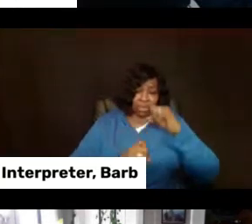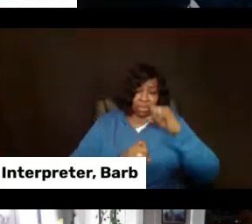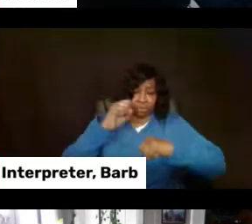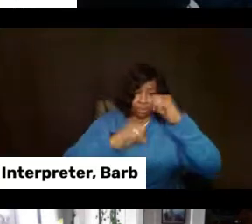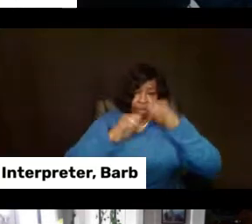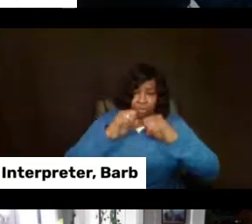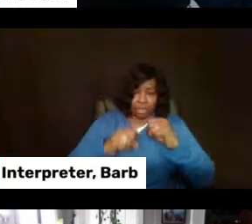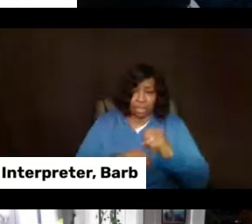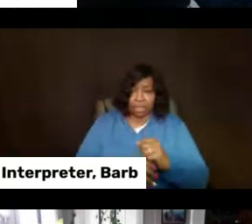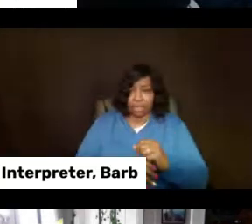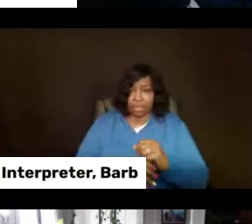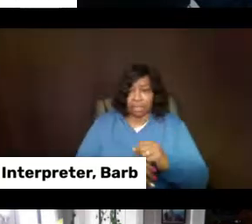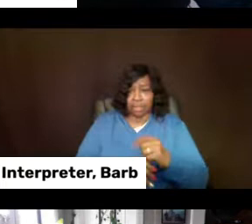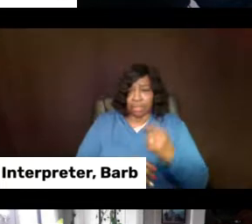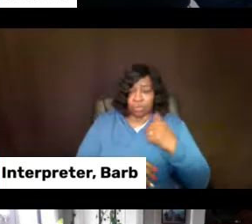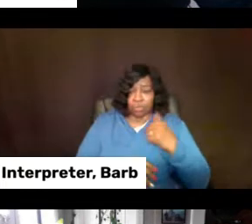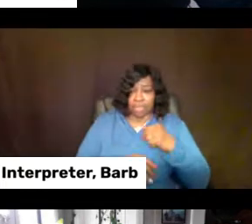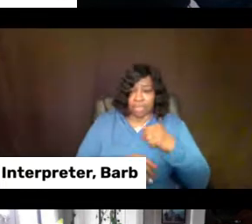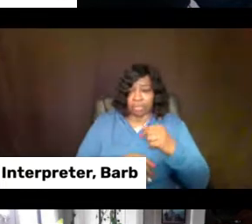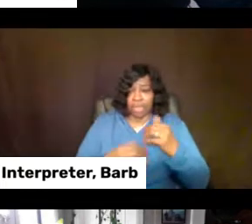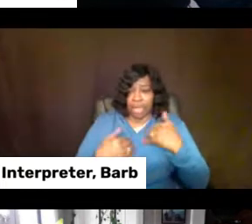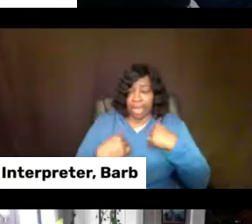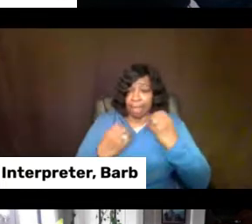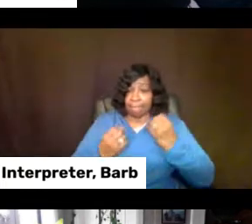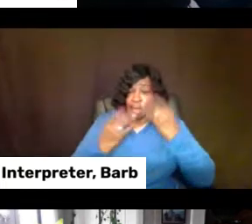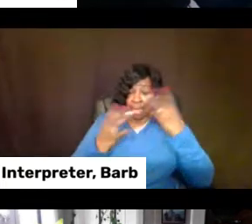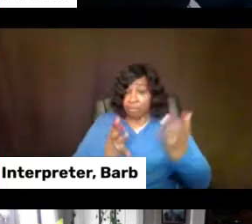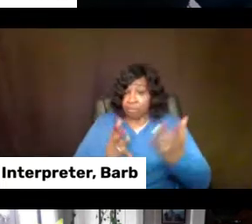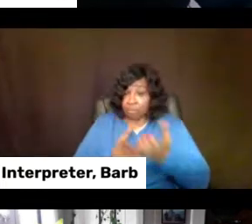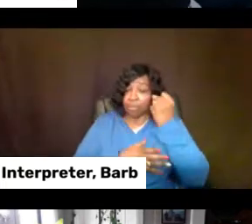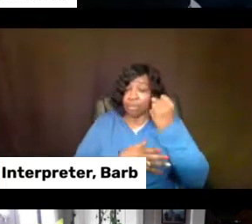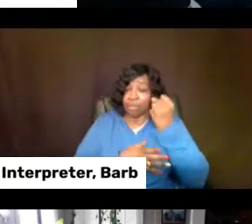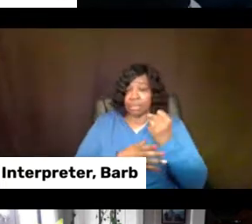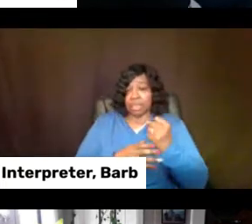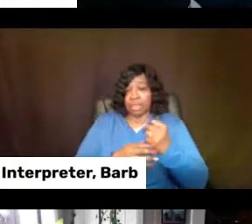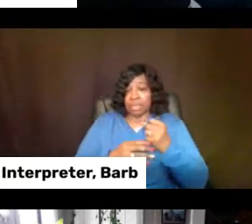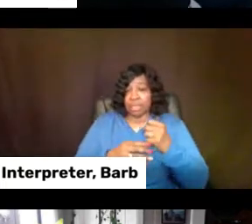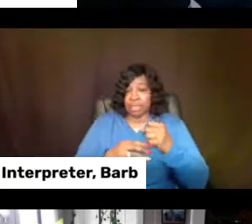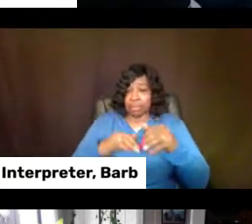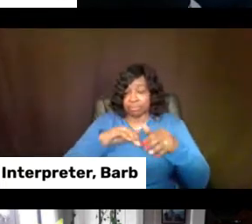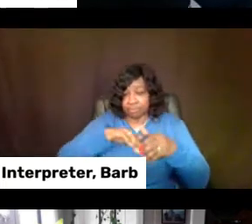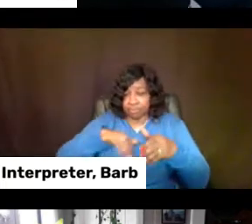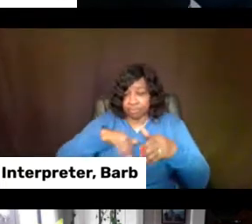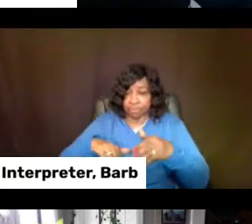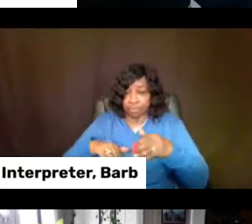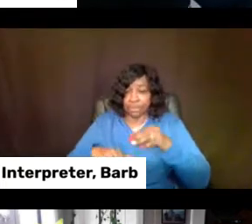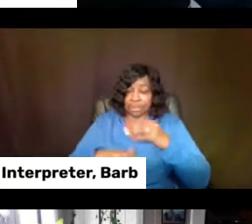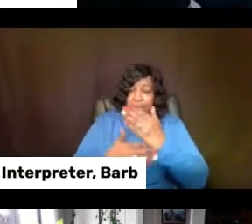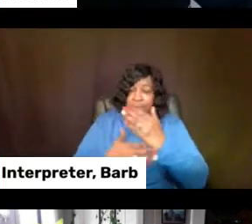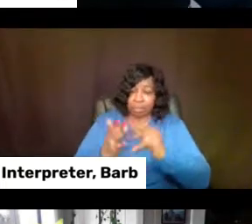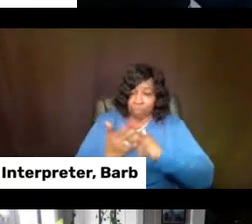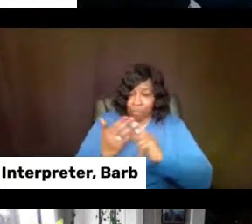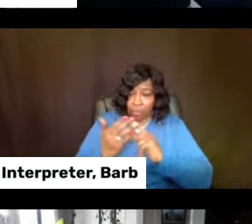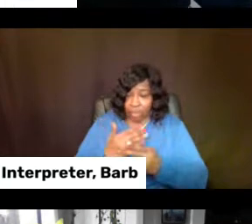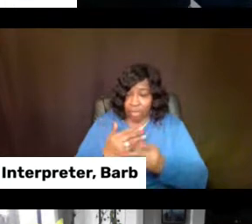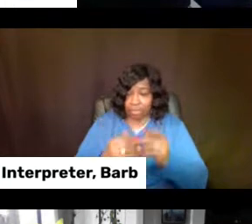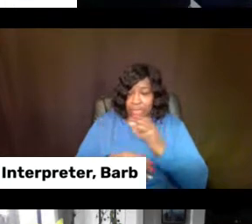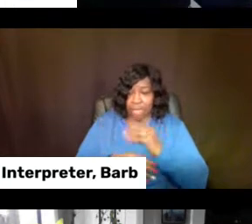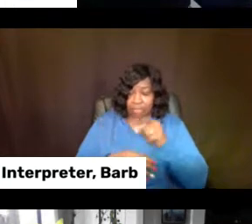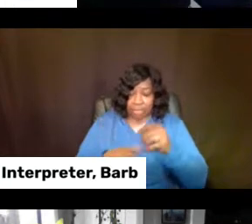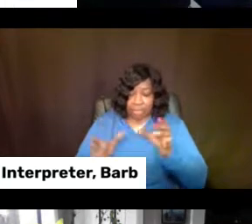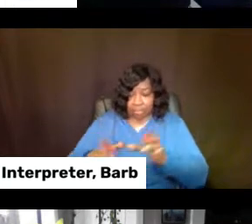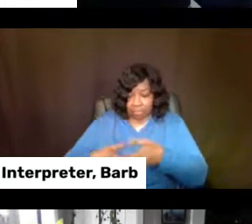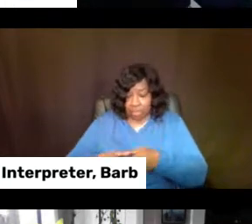victories, including set-asides for farmers of color in conservation and other programs authorized through the Farm Bill, essentially a pot of money